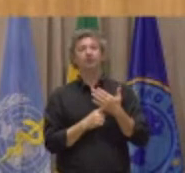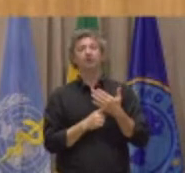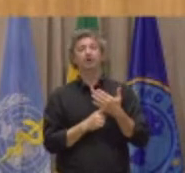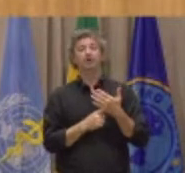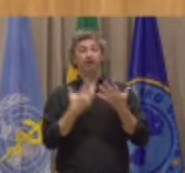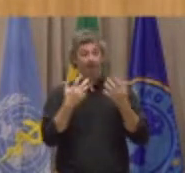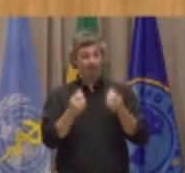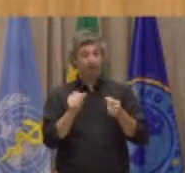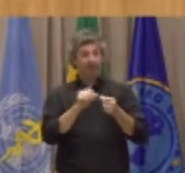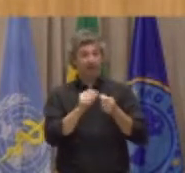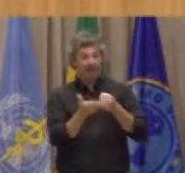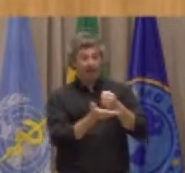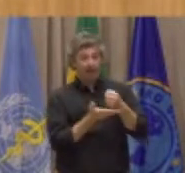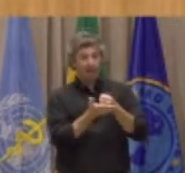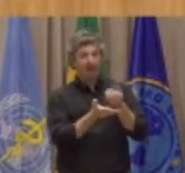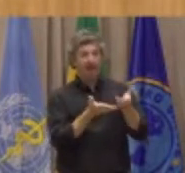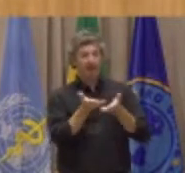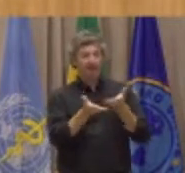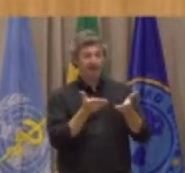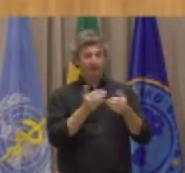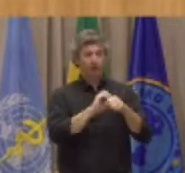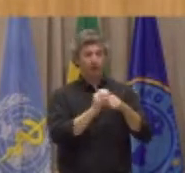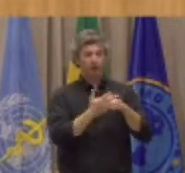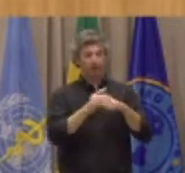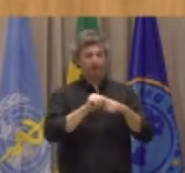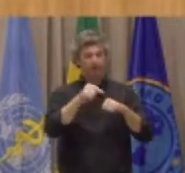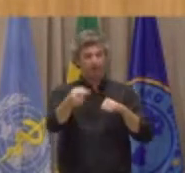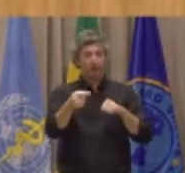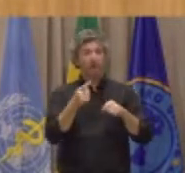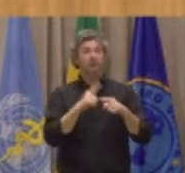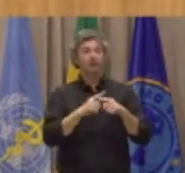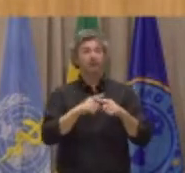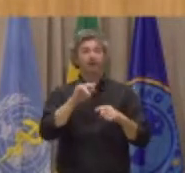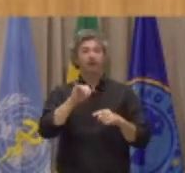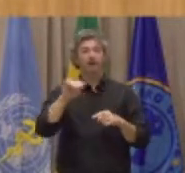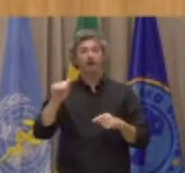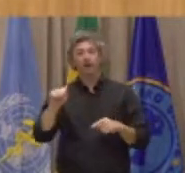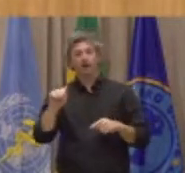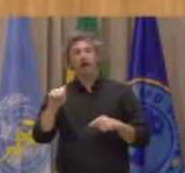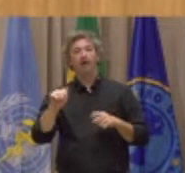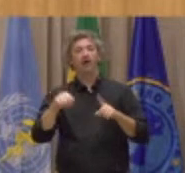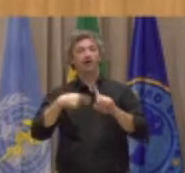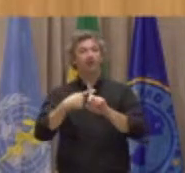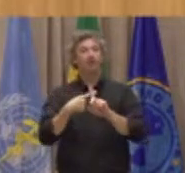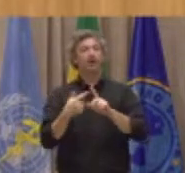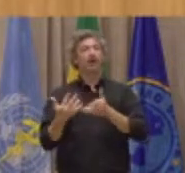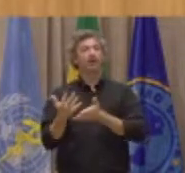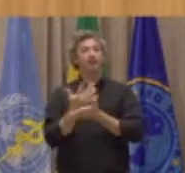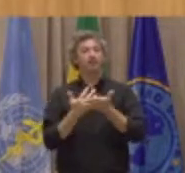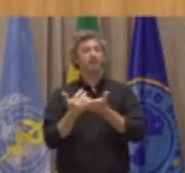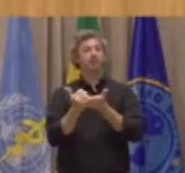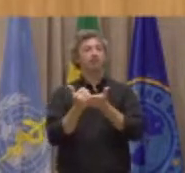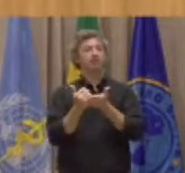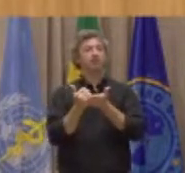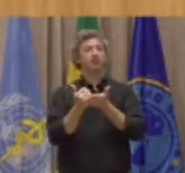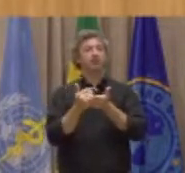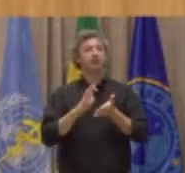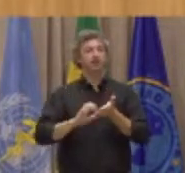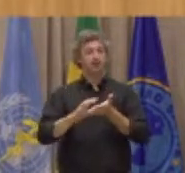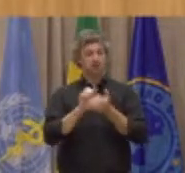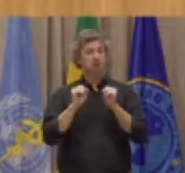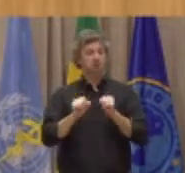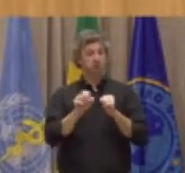the time that we are talking about primary care was that AI in the data